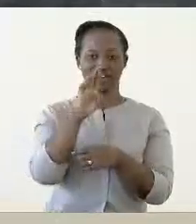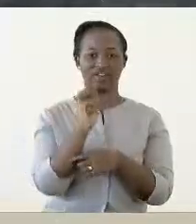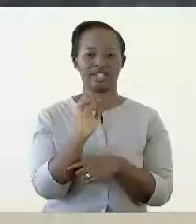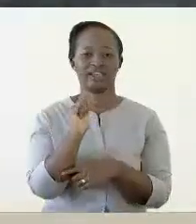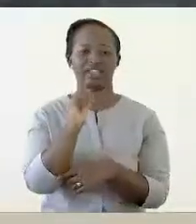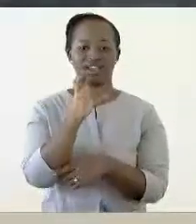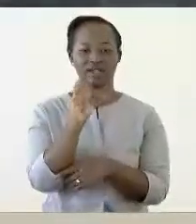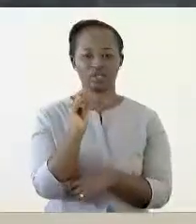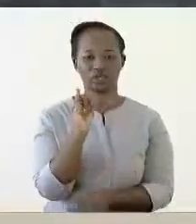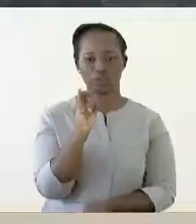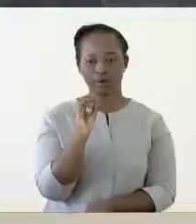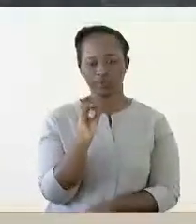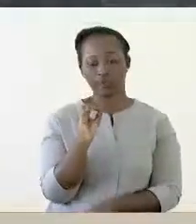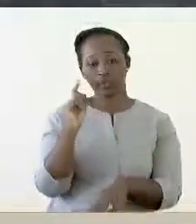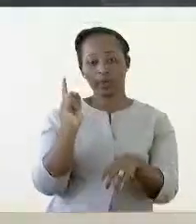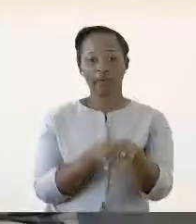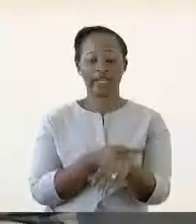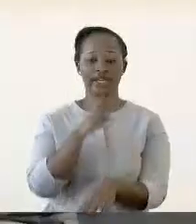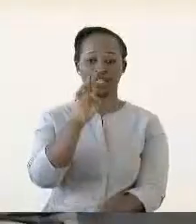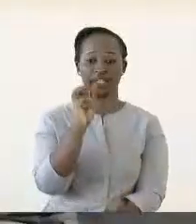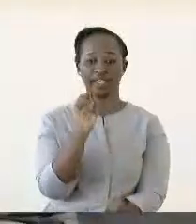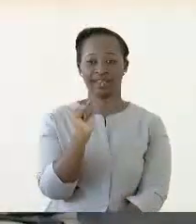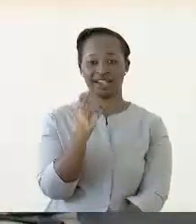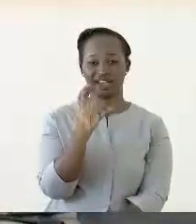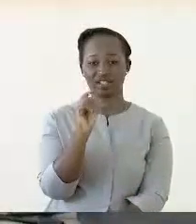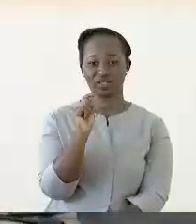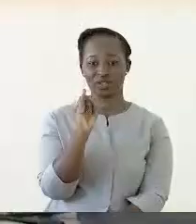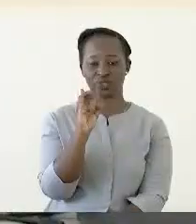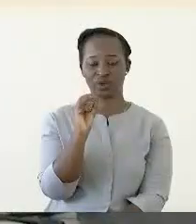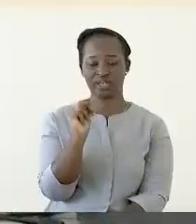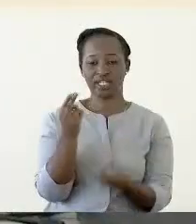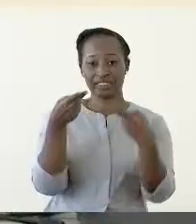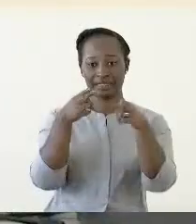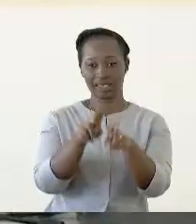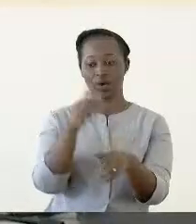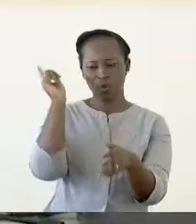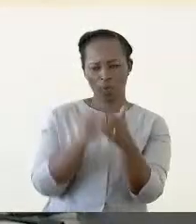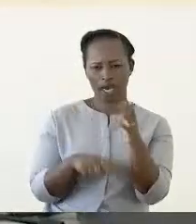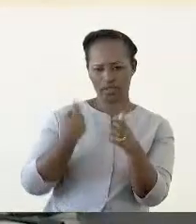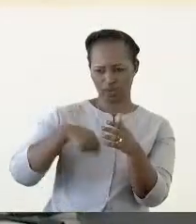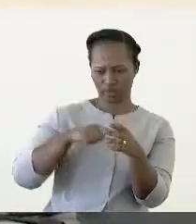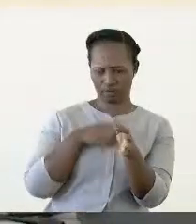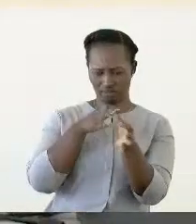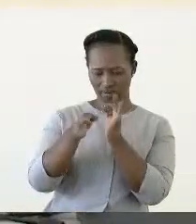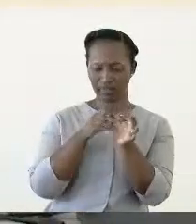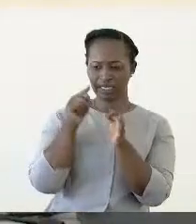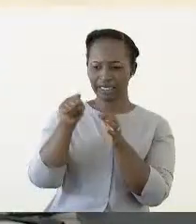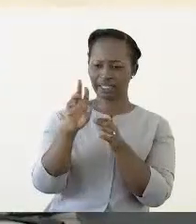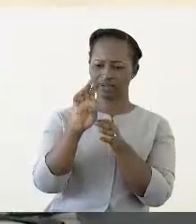So when a reaction is taking place, and what do we mean by a reaction? It is a chemical